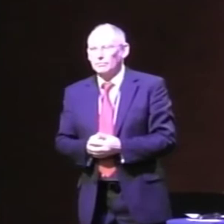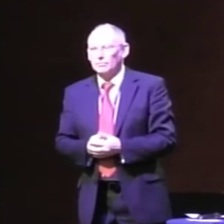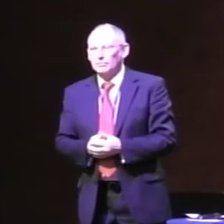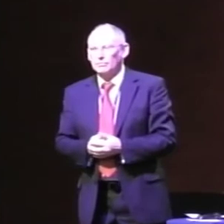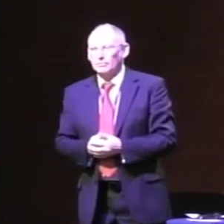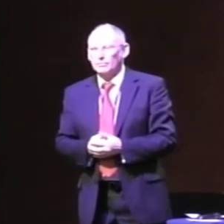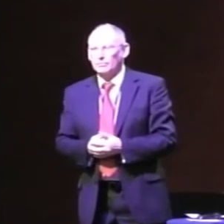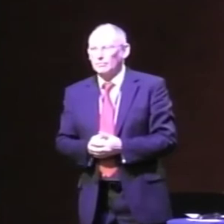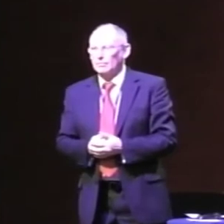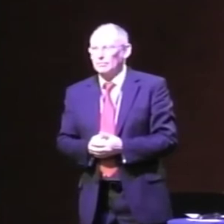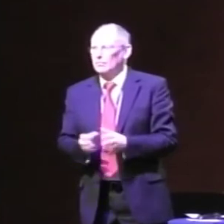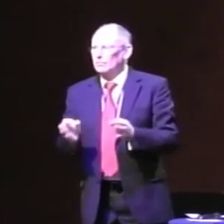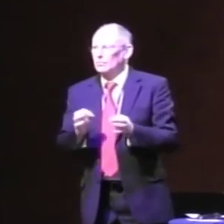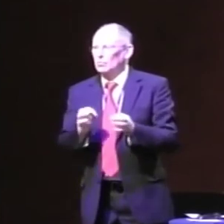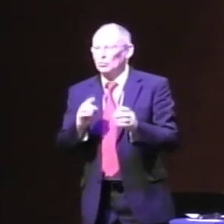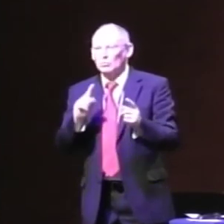No.